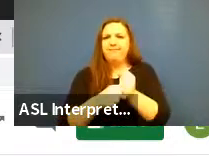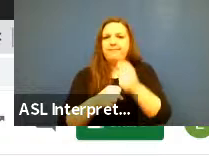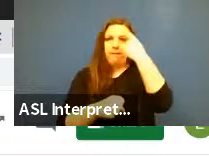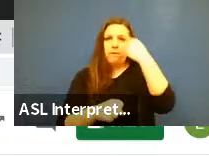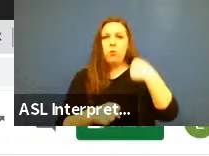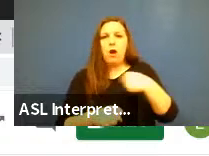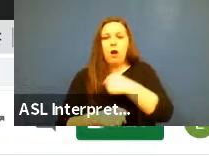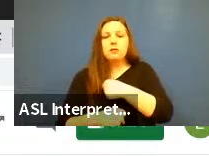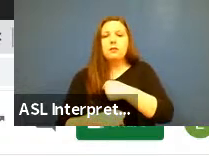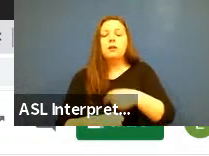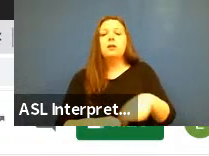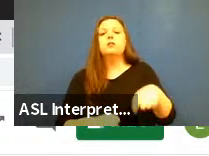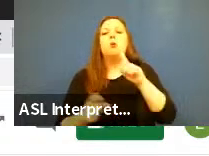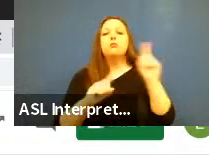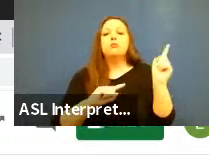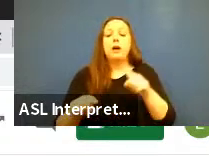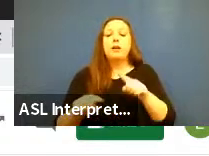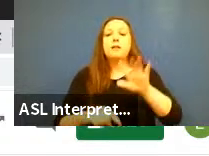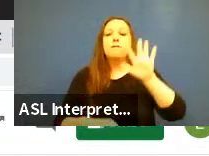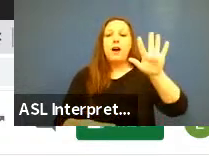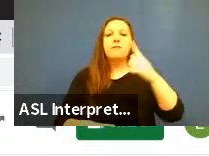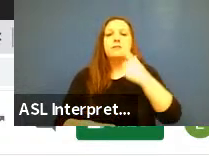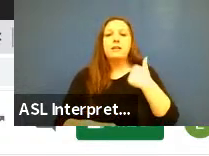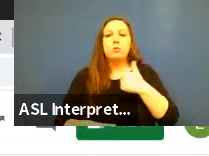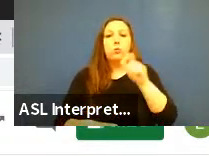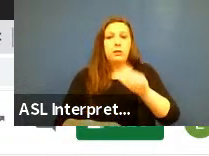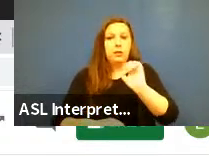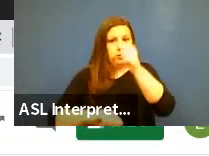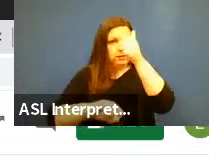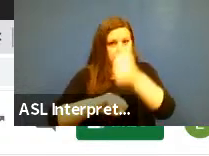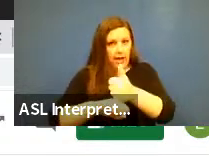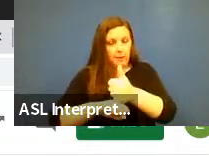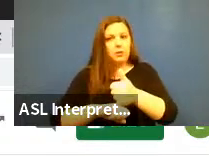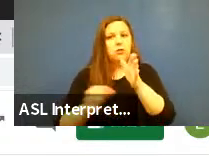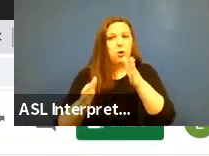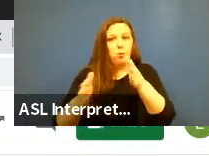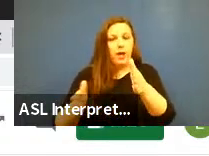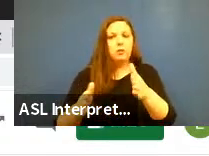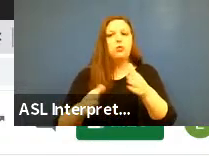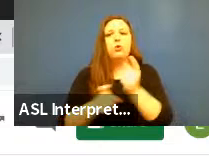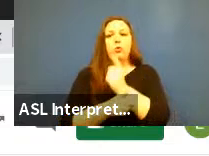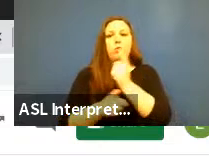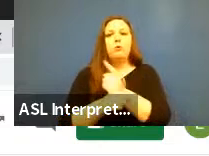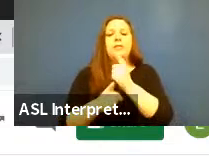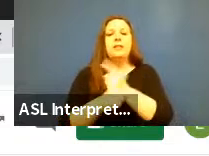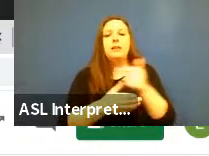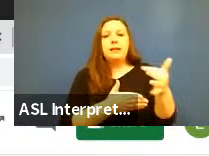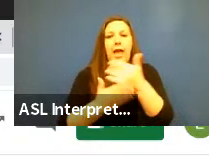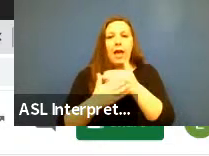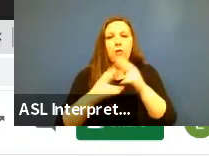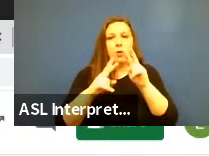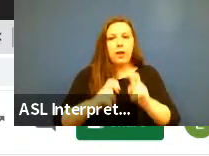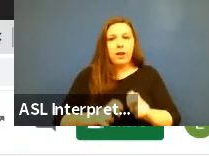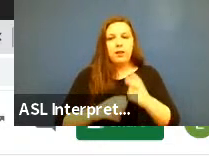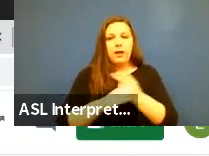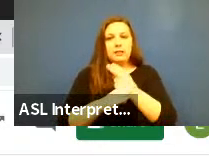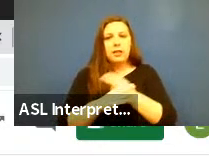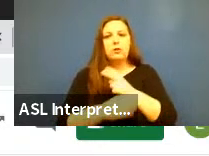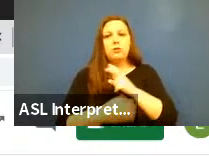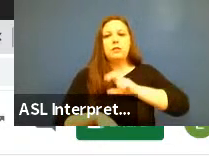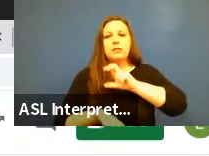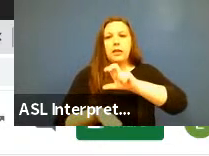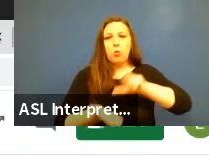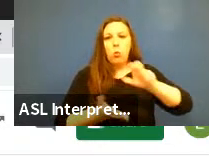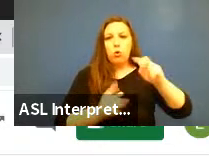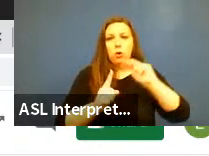So Directive 5 says we need to establish a means to routinely gather, analyze, and use stakeholder perception data